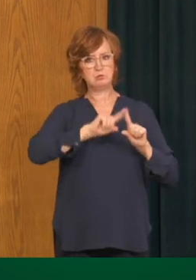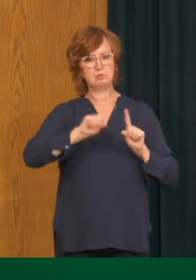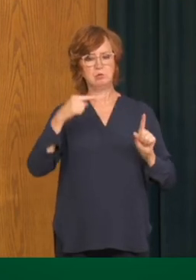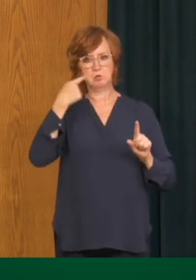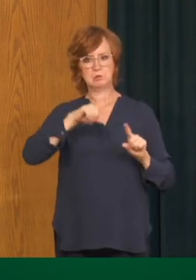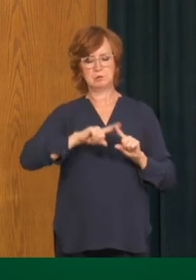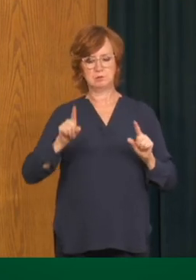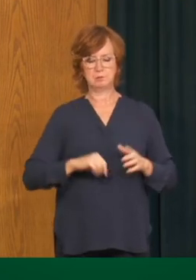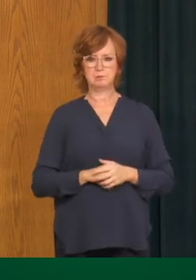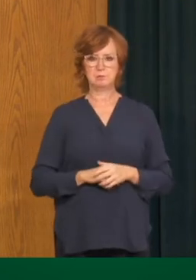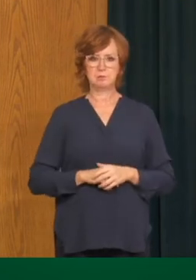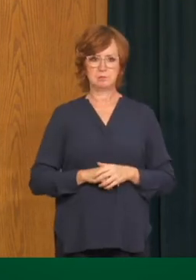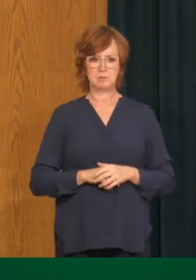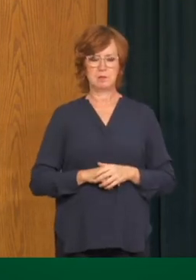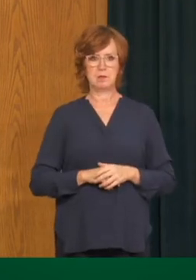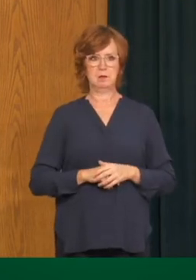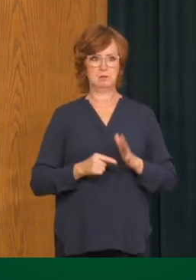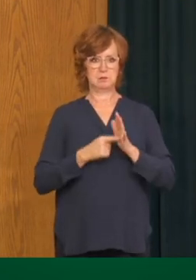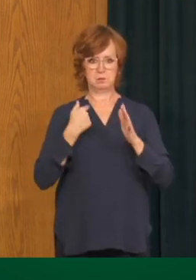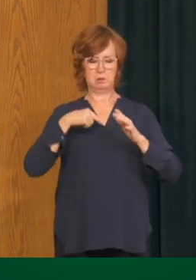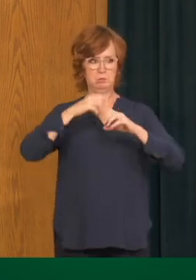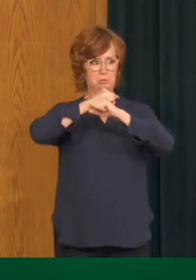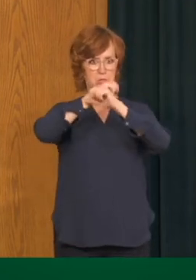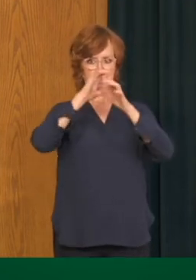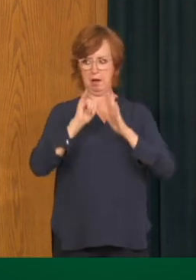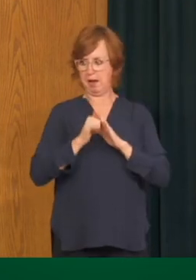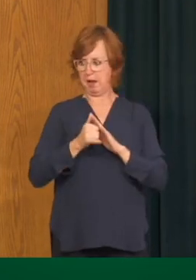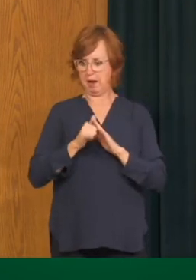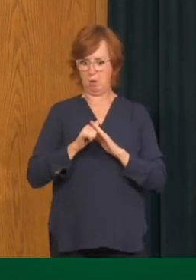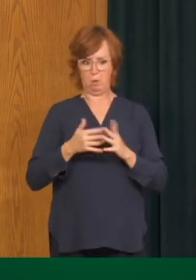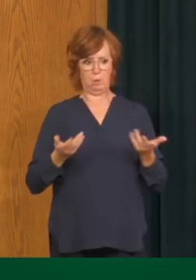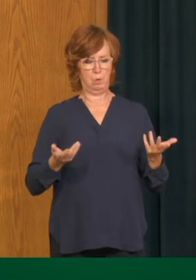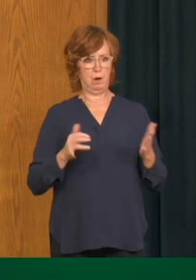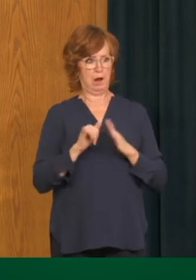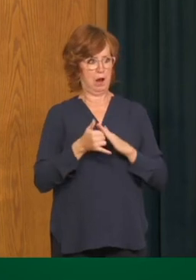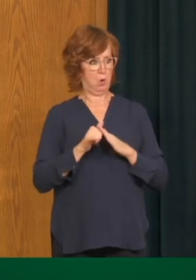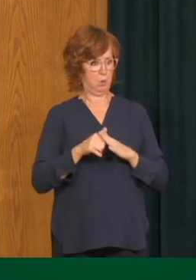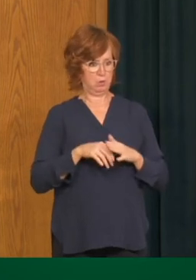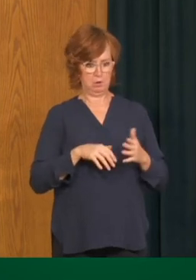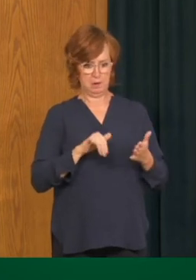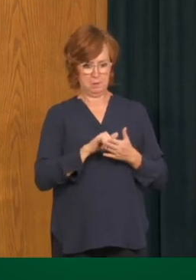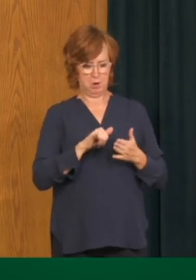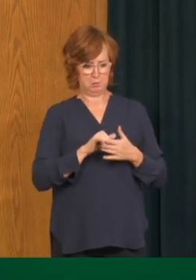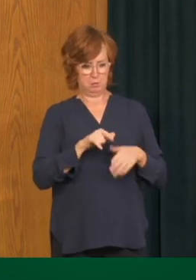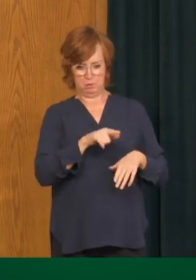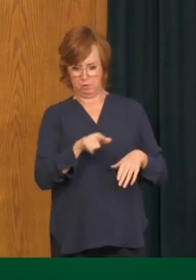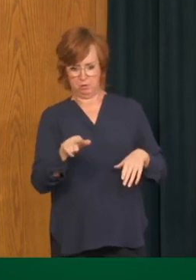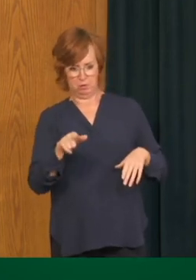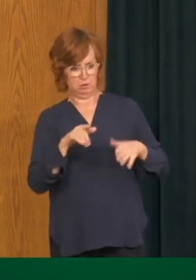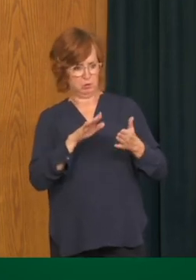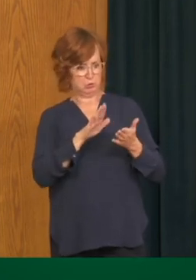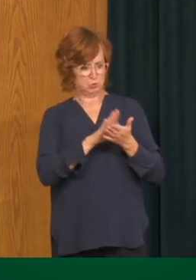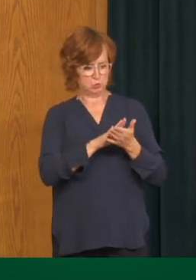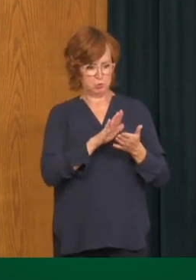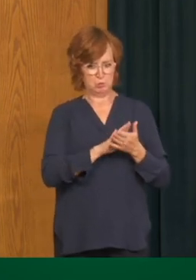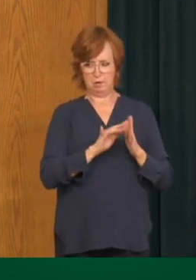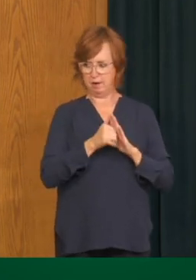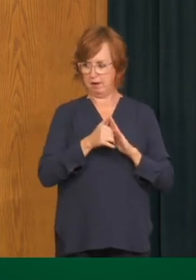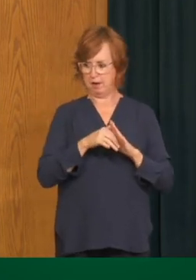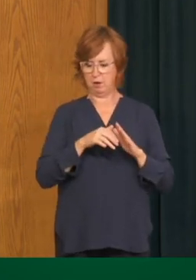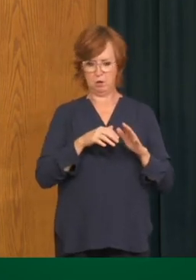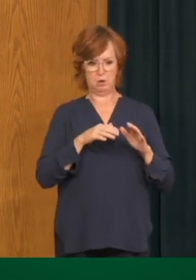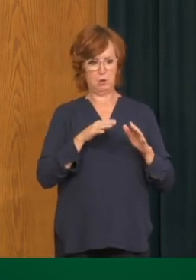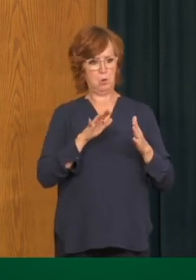sometimes challenging to imagine how will school start in the new normal. And I think that's exactly why the last few weeks have been